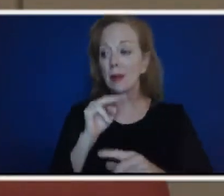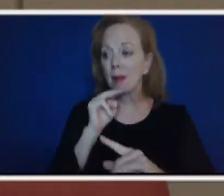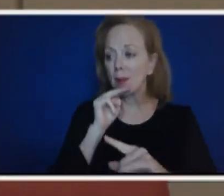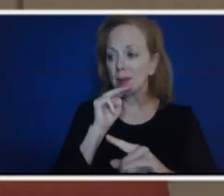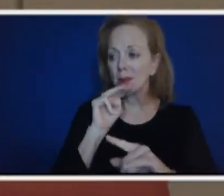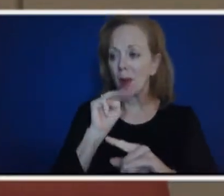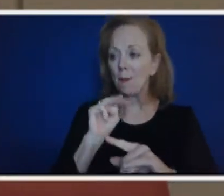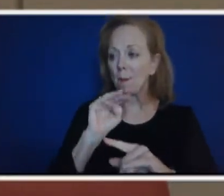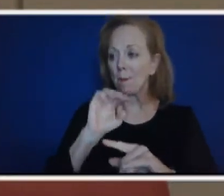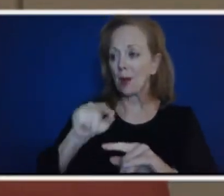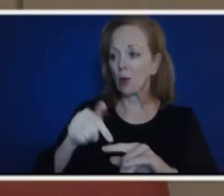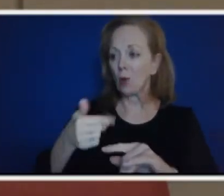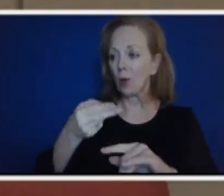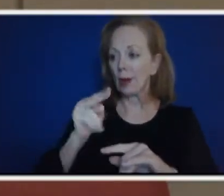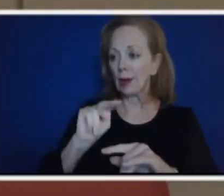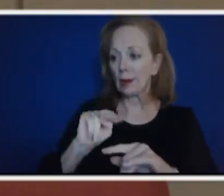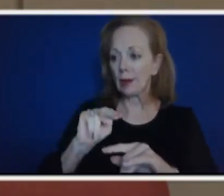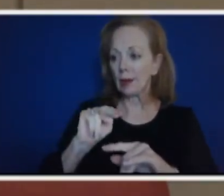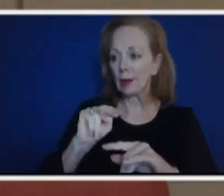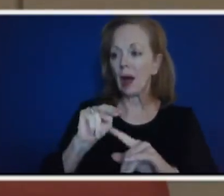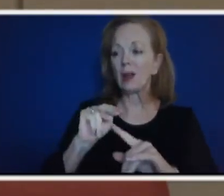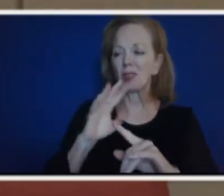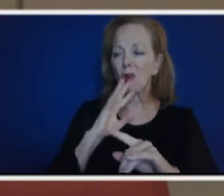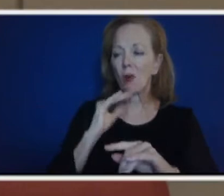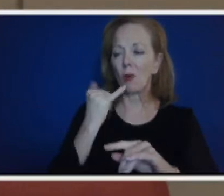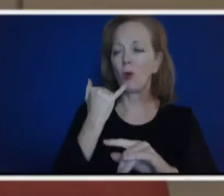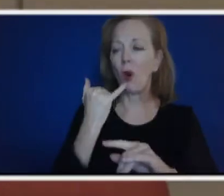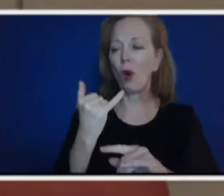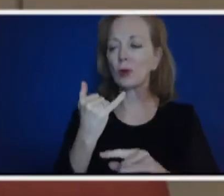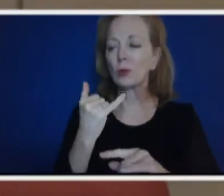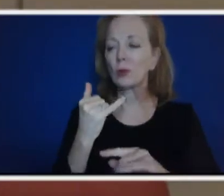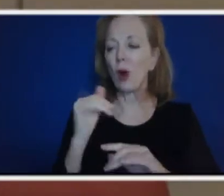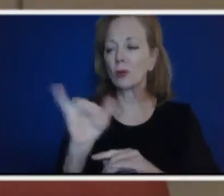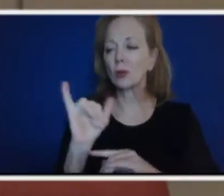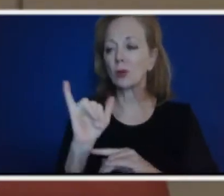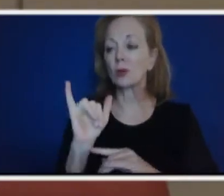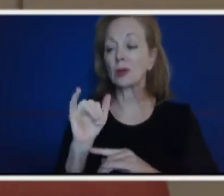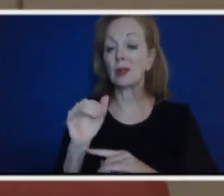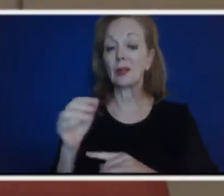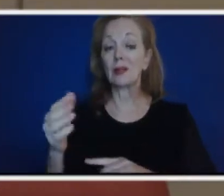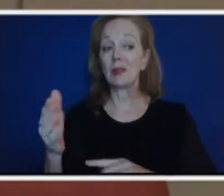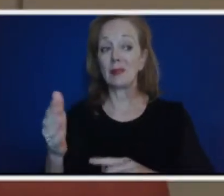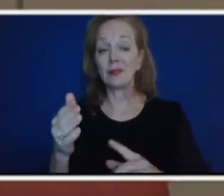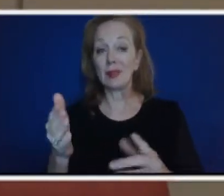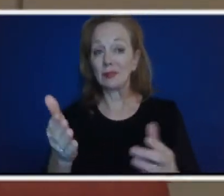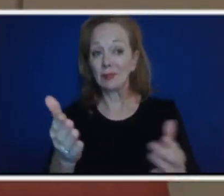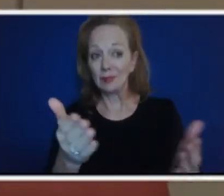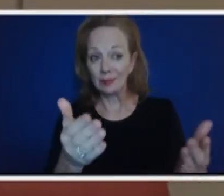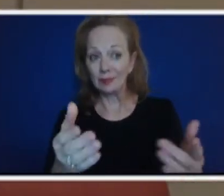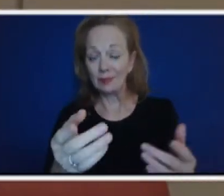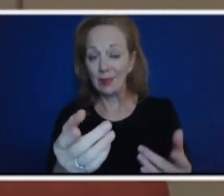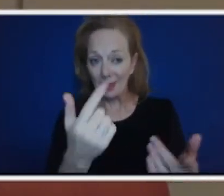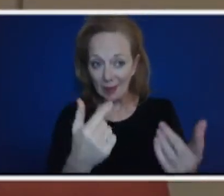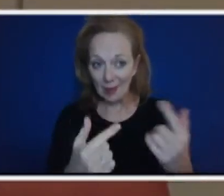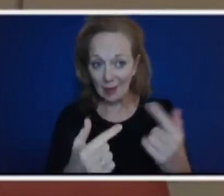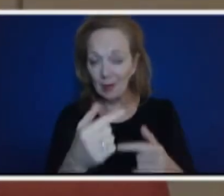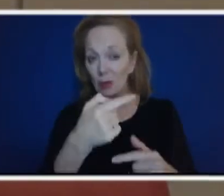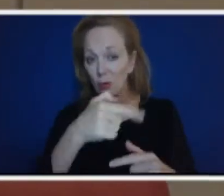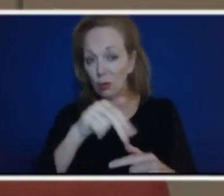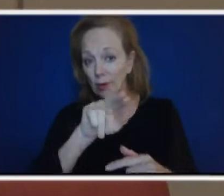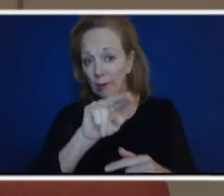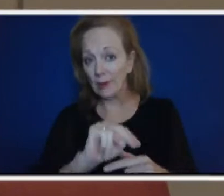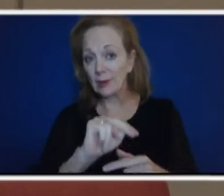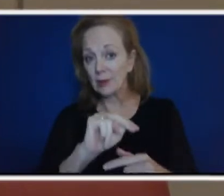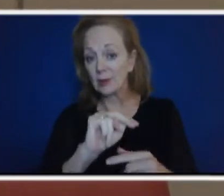well to get with the Griffins on site to walk the property and make sure that there's clear understanding